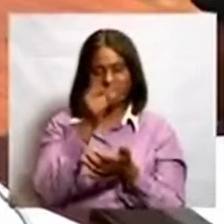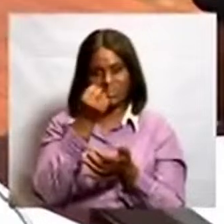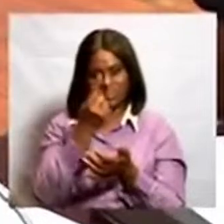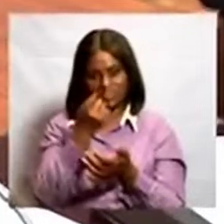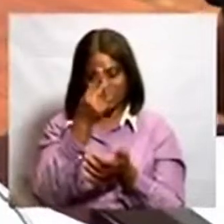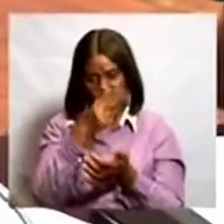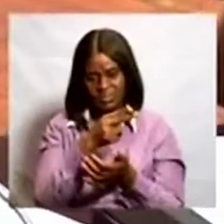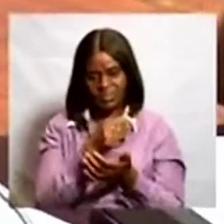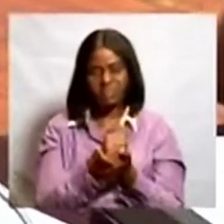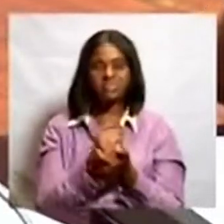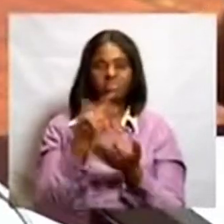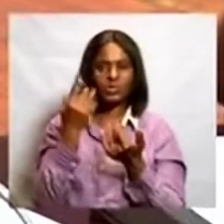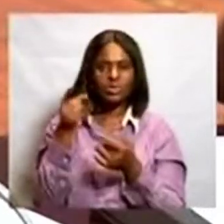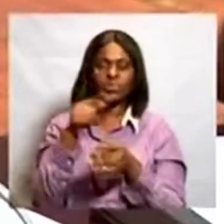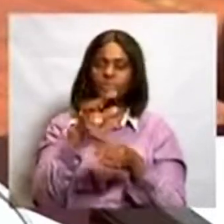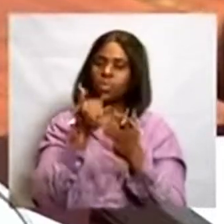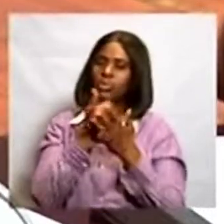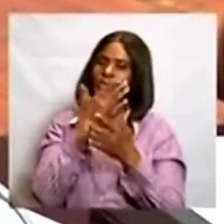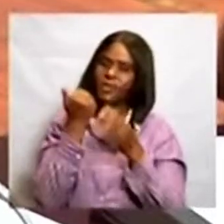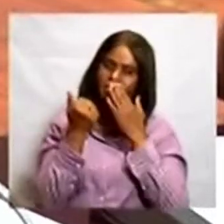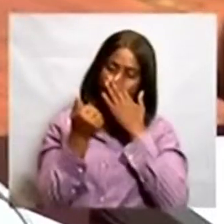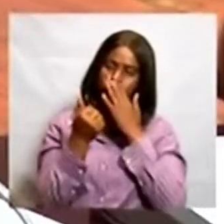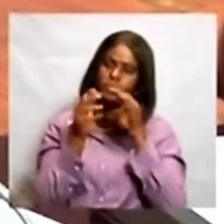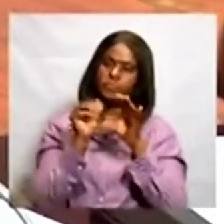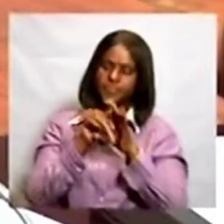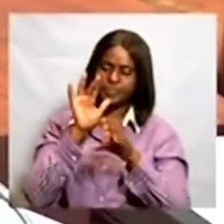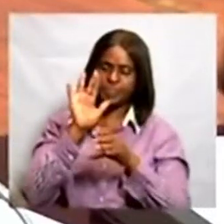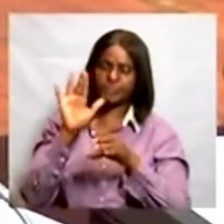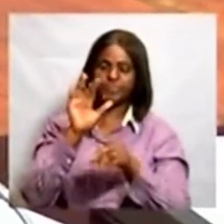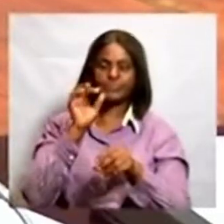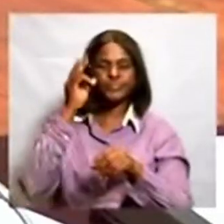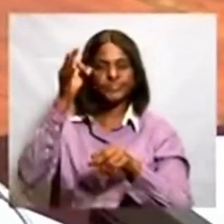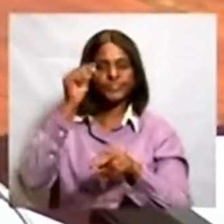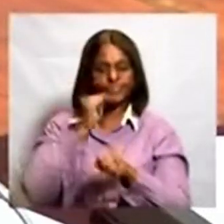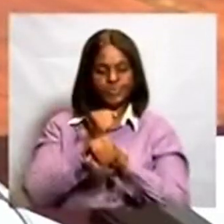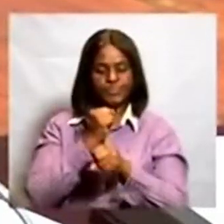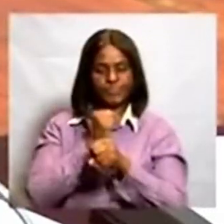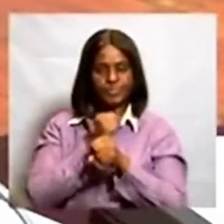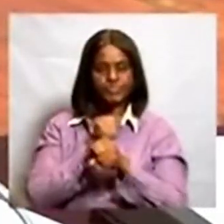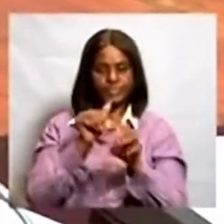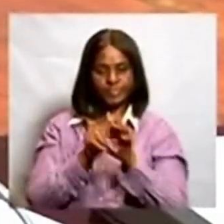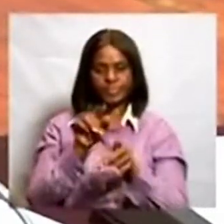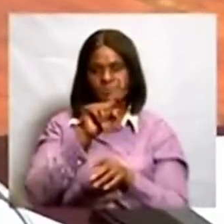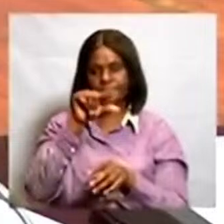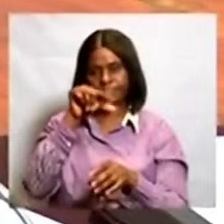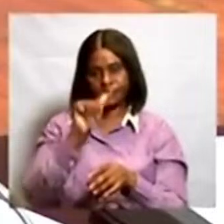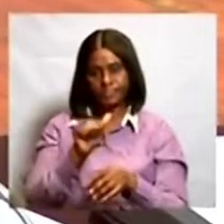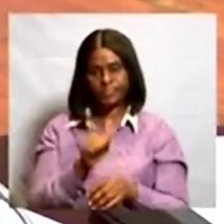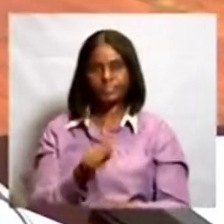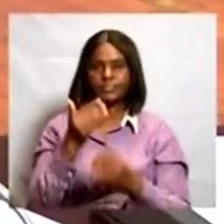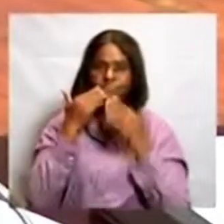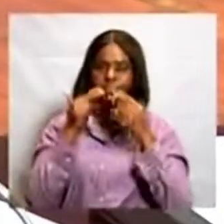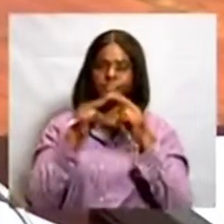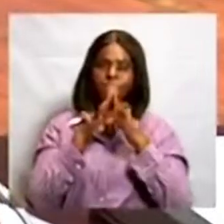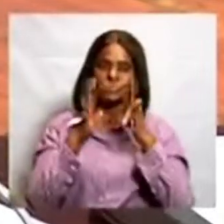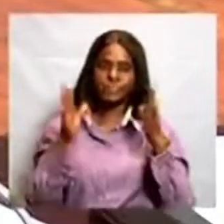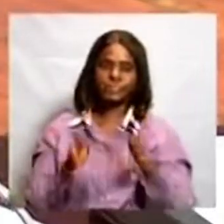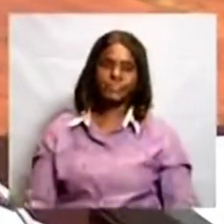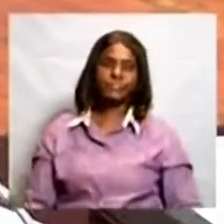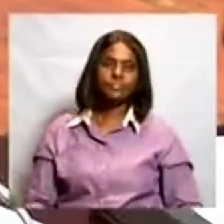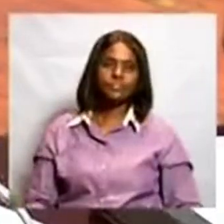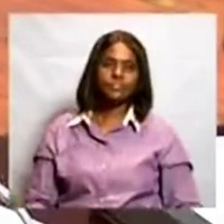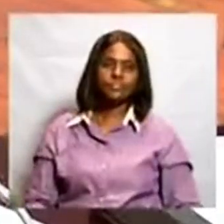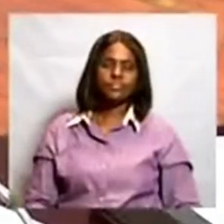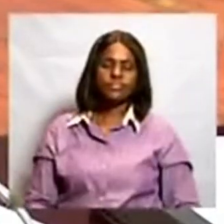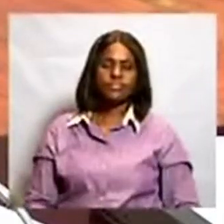o'clock. We wish you all the best in your future endeavors in this ZACWA. Thank you very much. Now